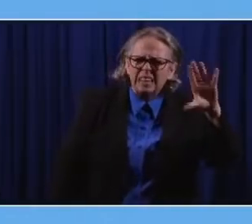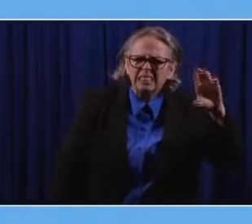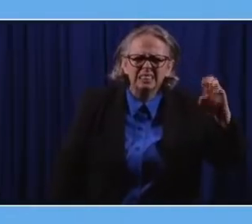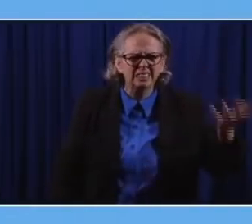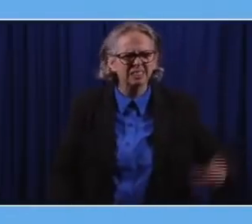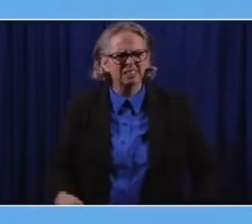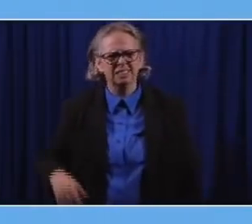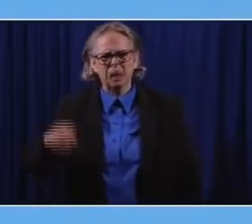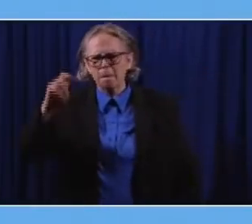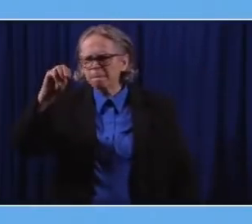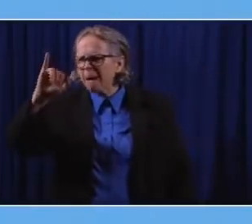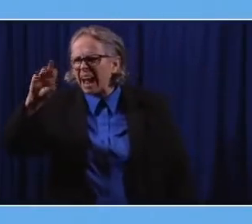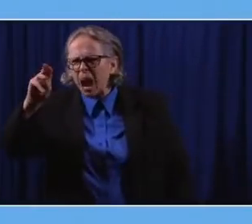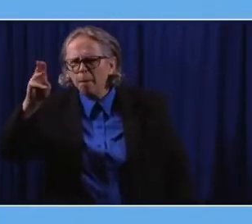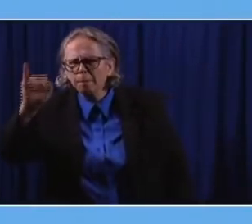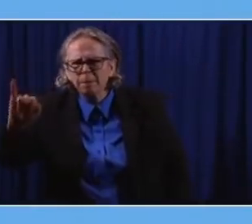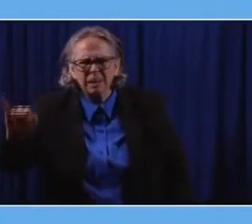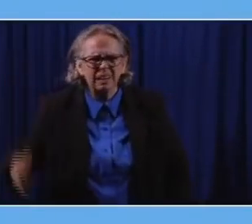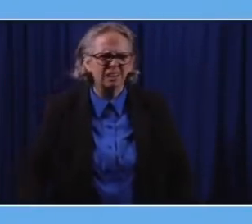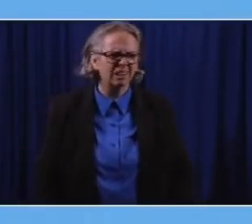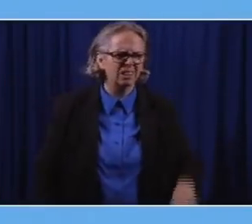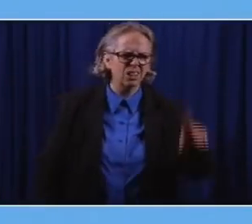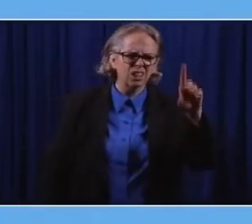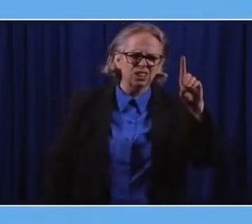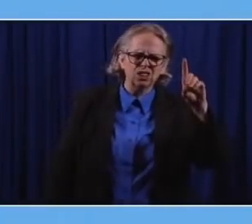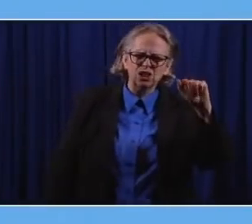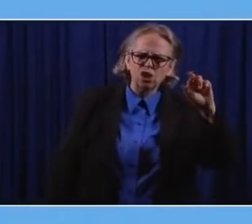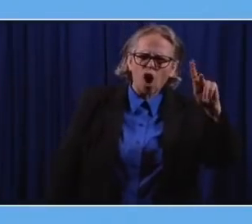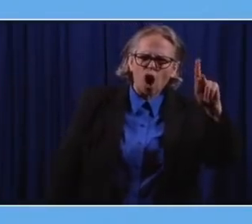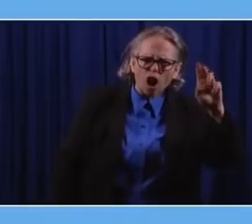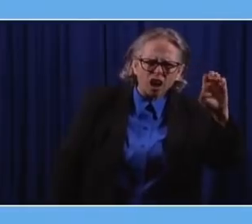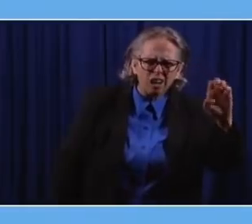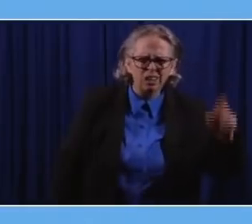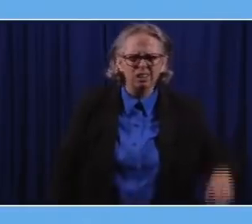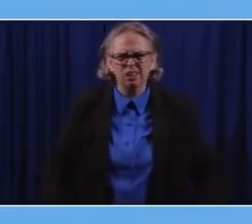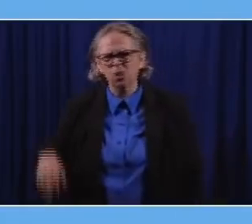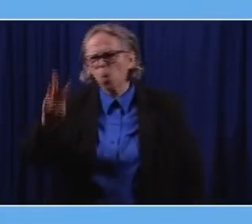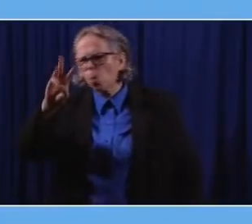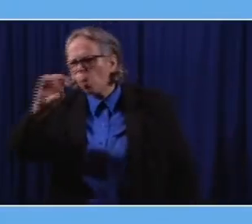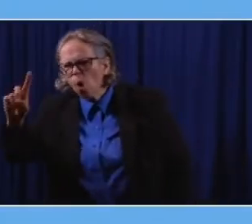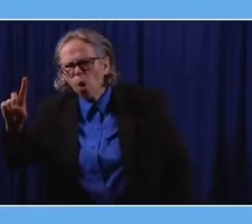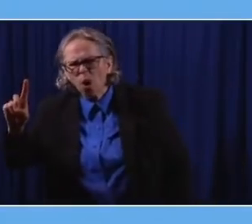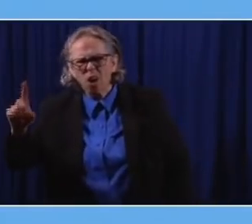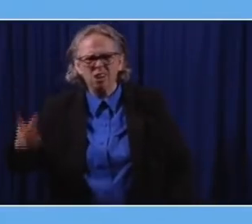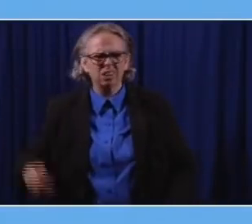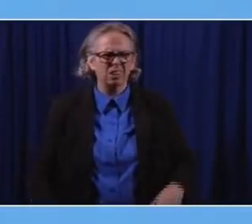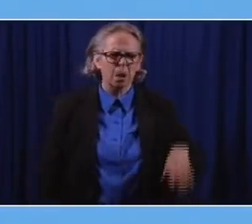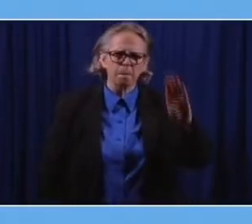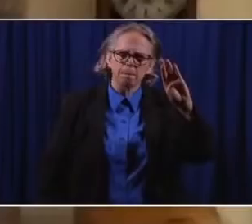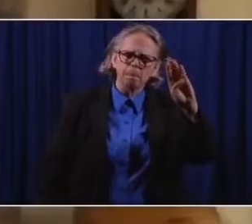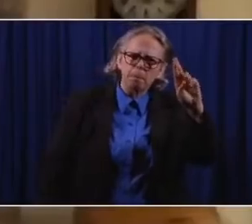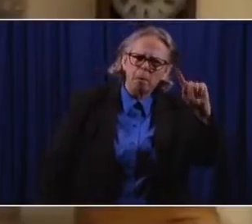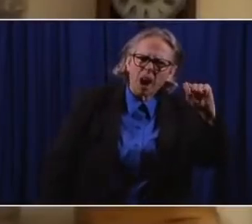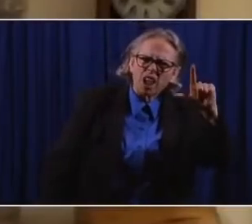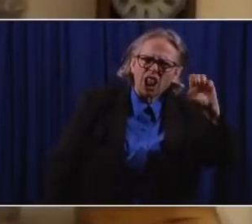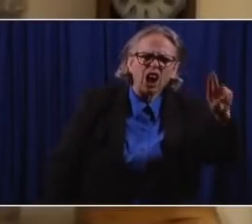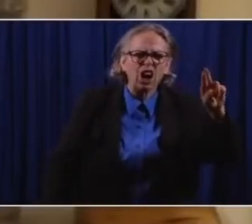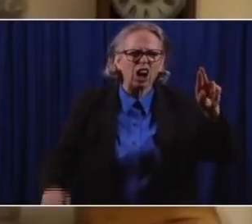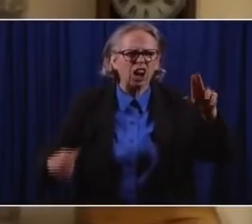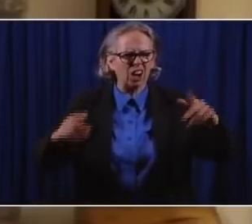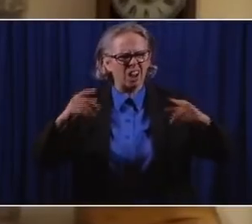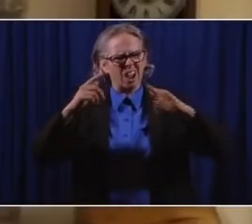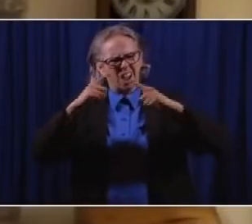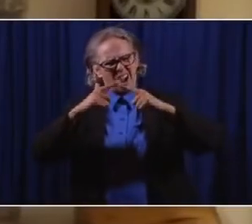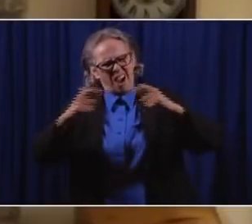Butler, all in the west, and go on from there. But again, that's one of the indicators to take a look